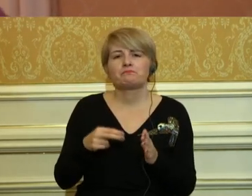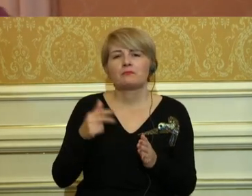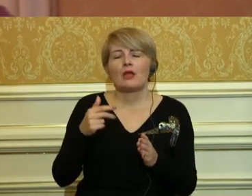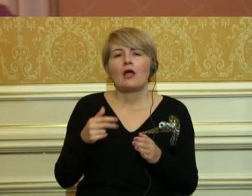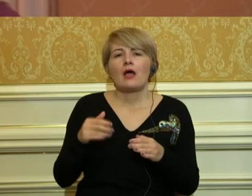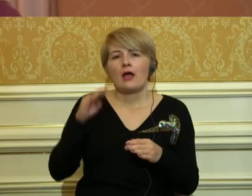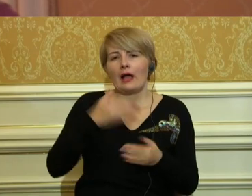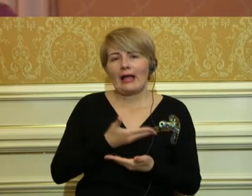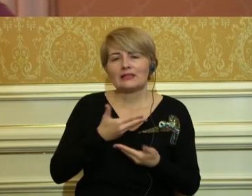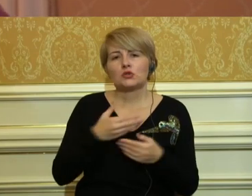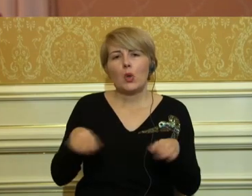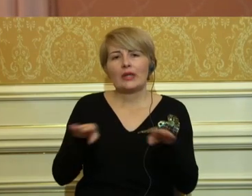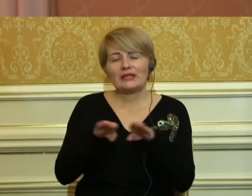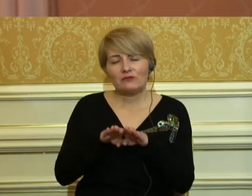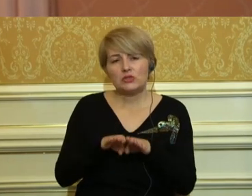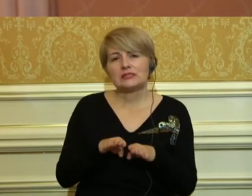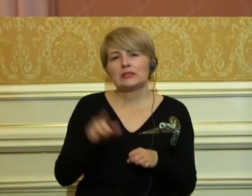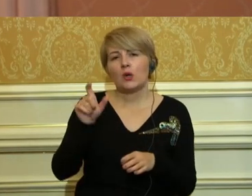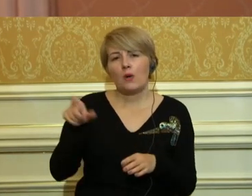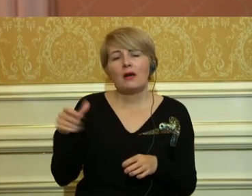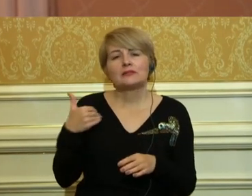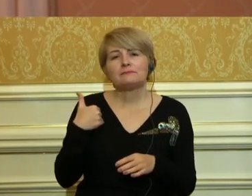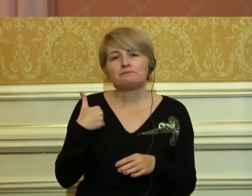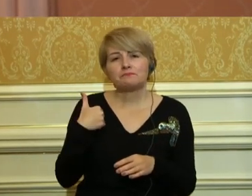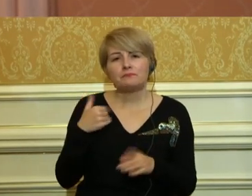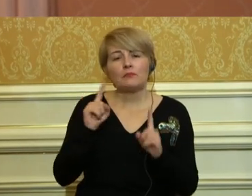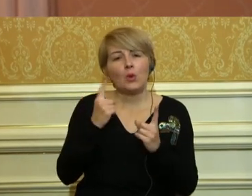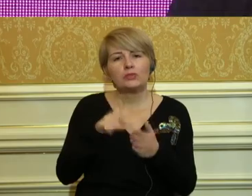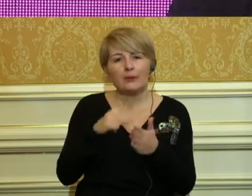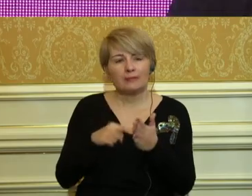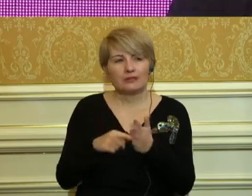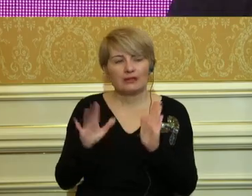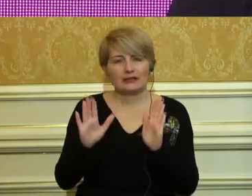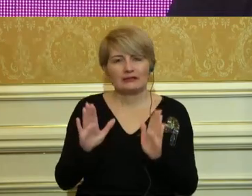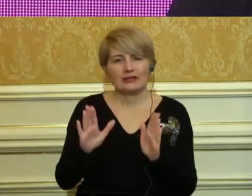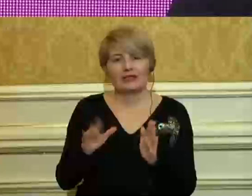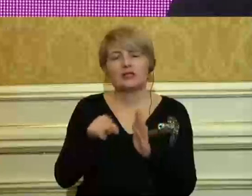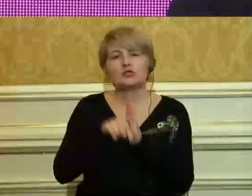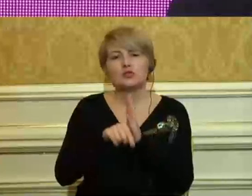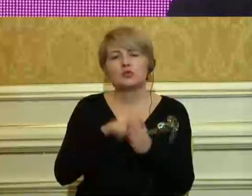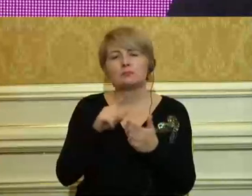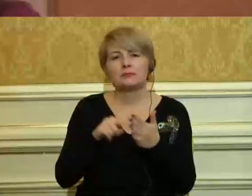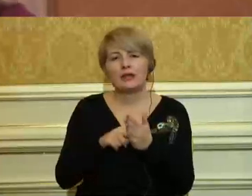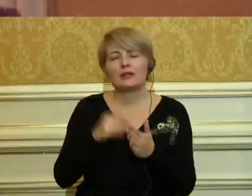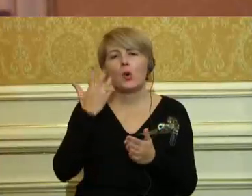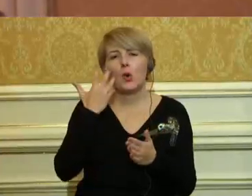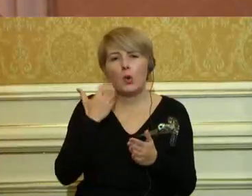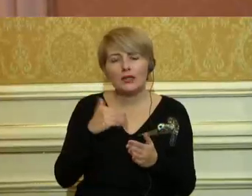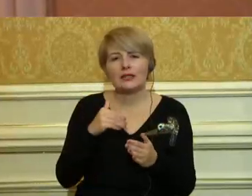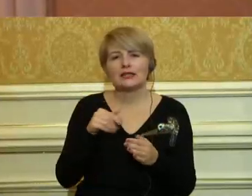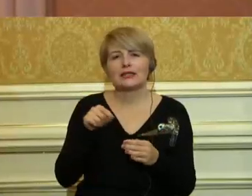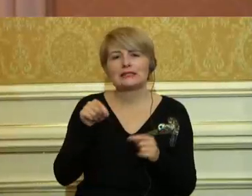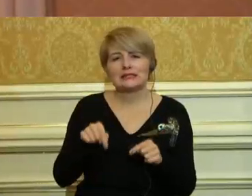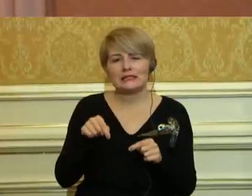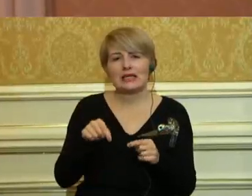changes into the issue. So also, we would like to. We have one question,